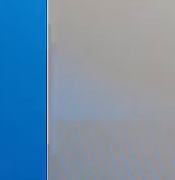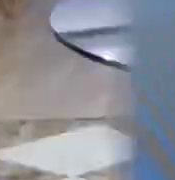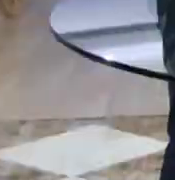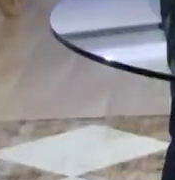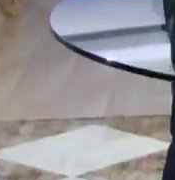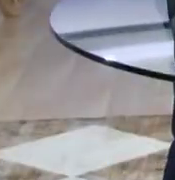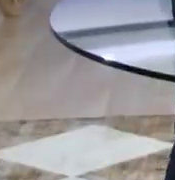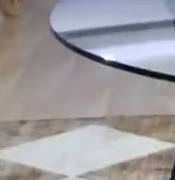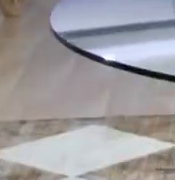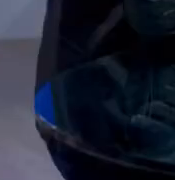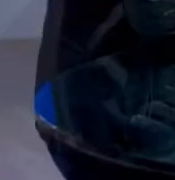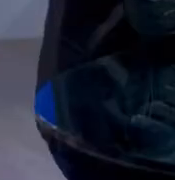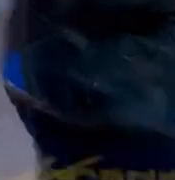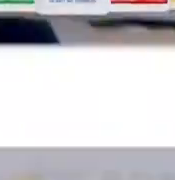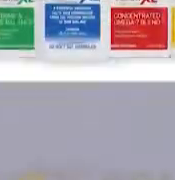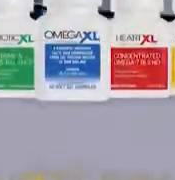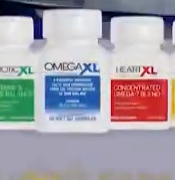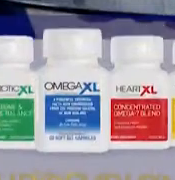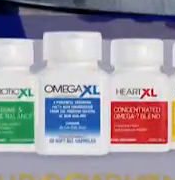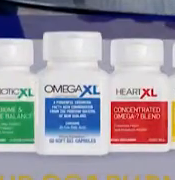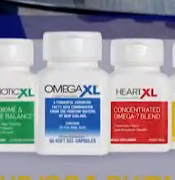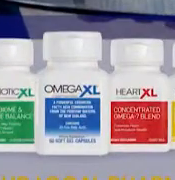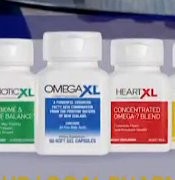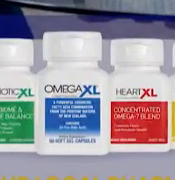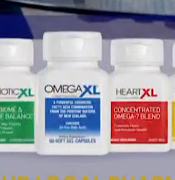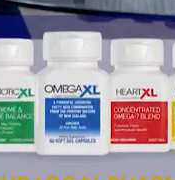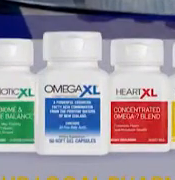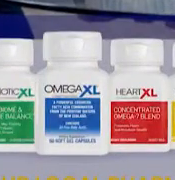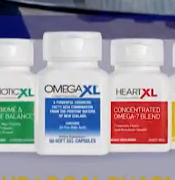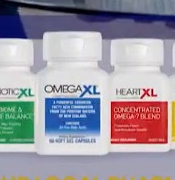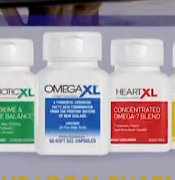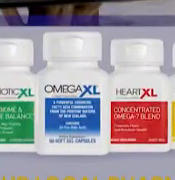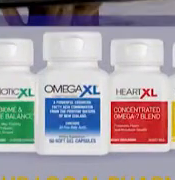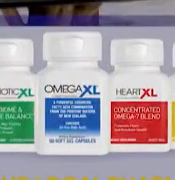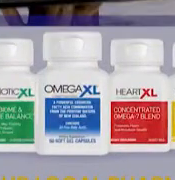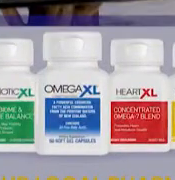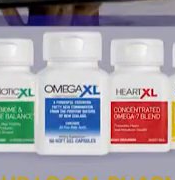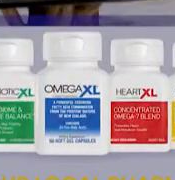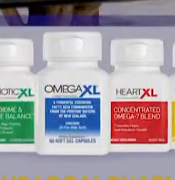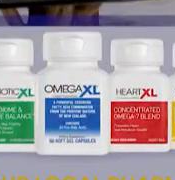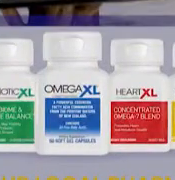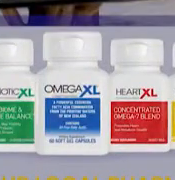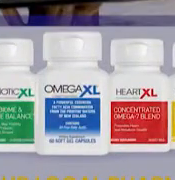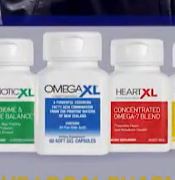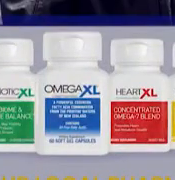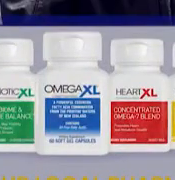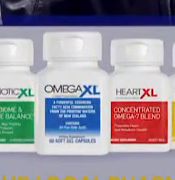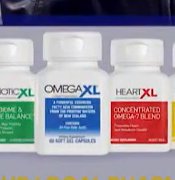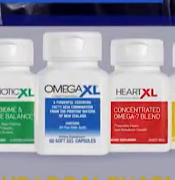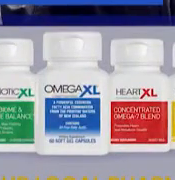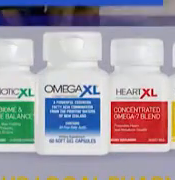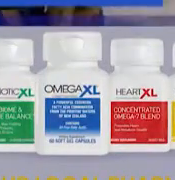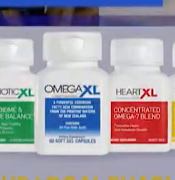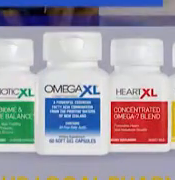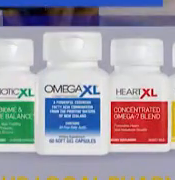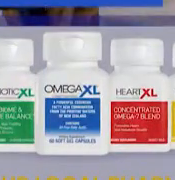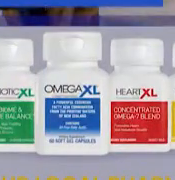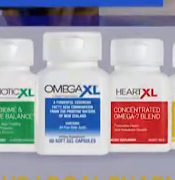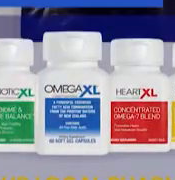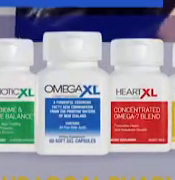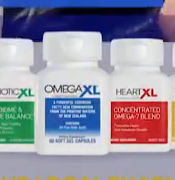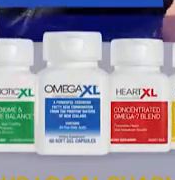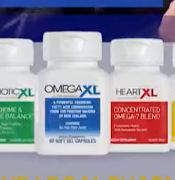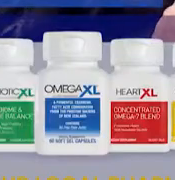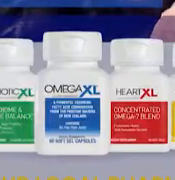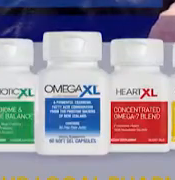Most Wanted. So, John, tell me, how has the addition of Omega XL to your daily routine affected your overall lifestyle? Incredibly. I was very